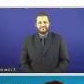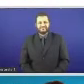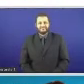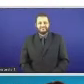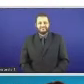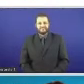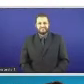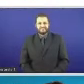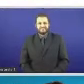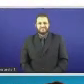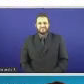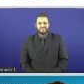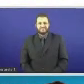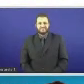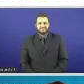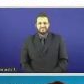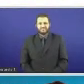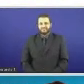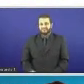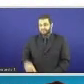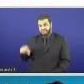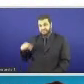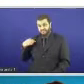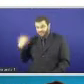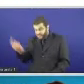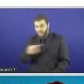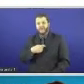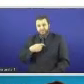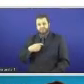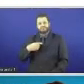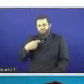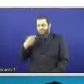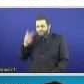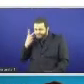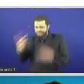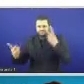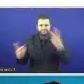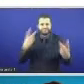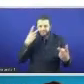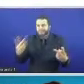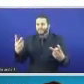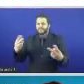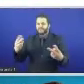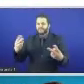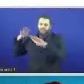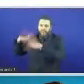Estamos viendo muchos movimientos de derecha que están confrontando a los movimientos